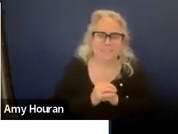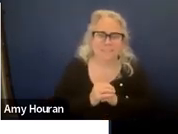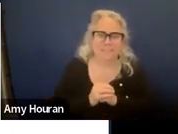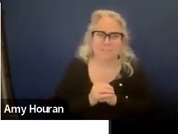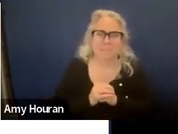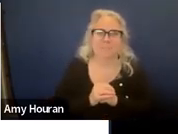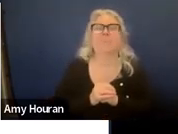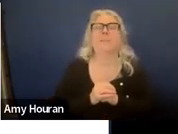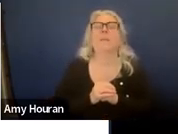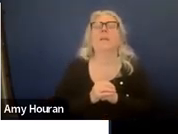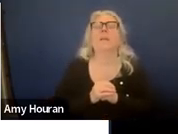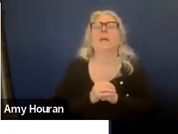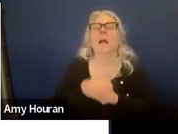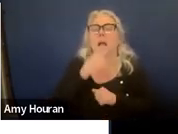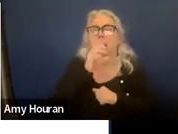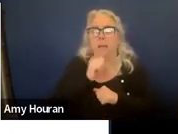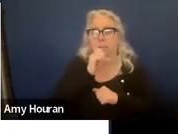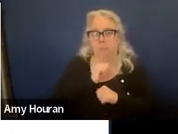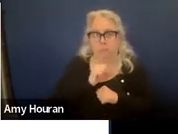Age of majority,